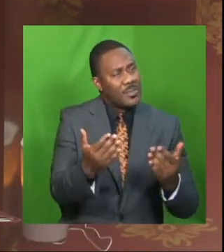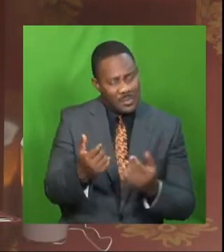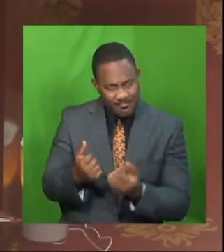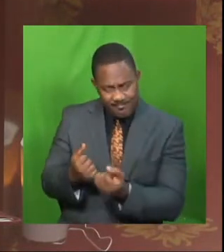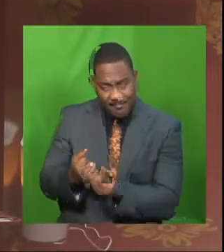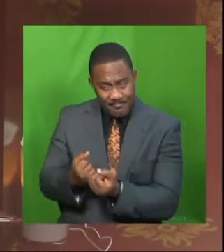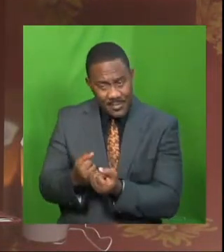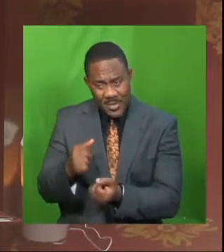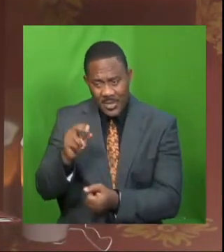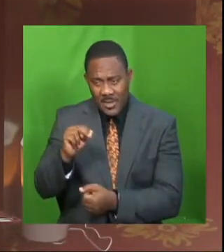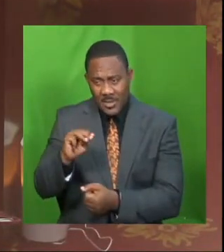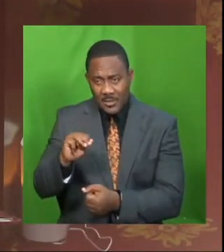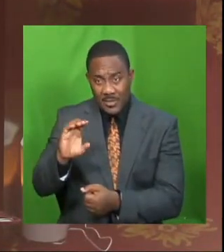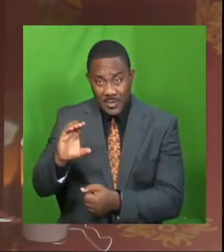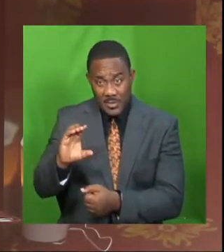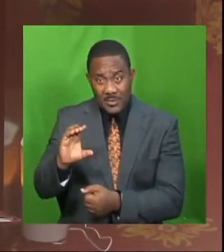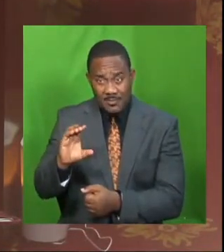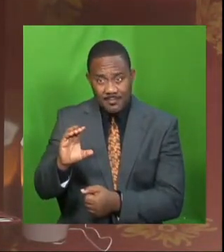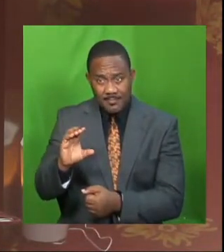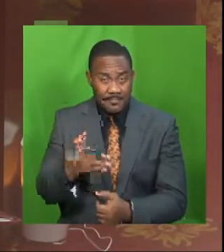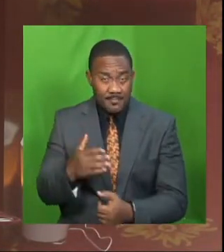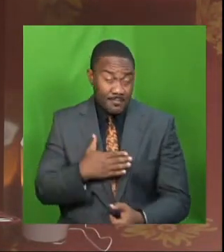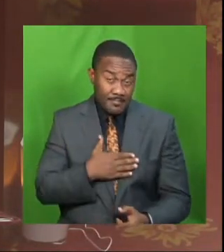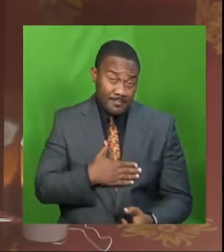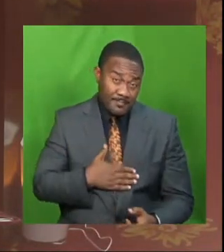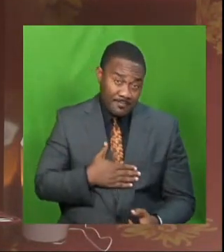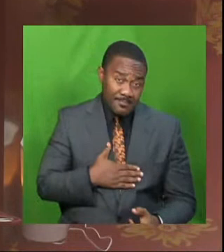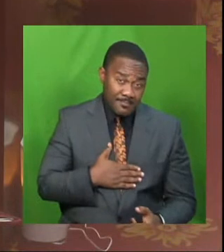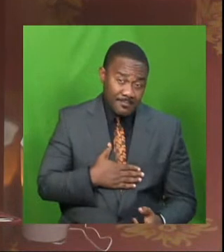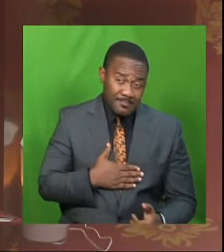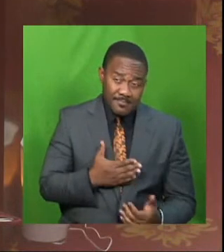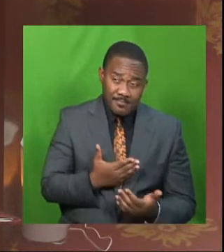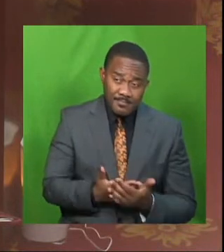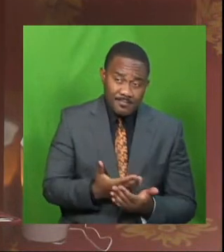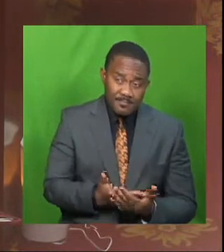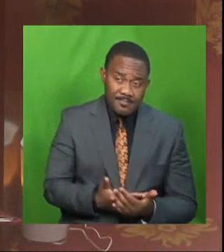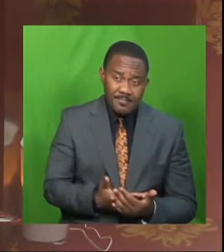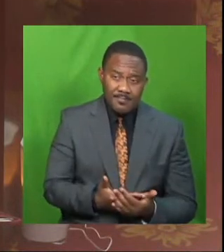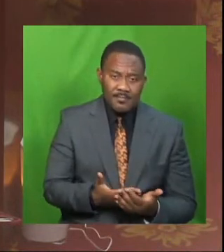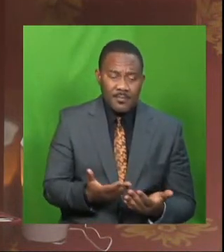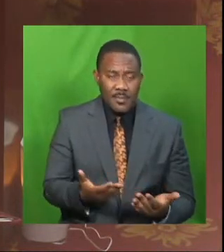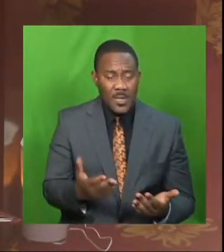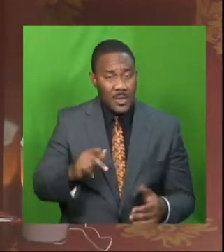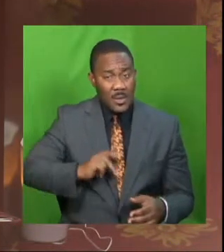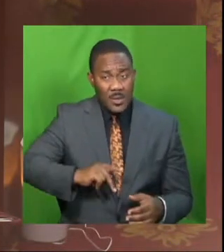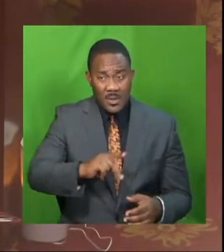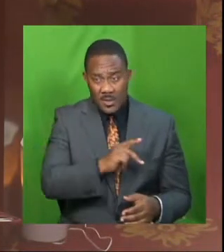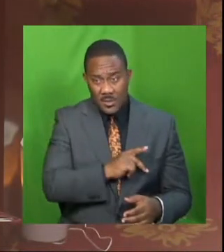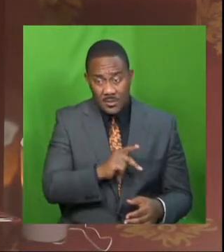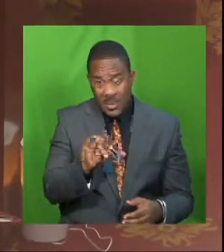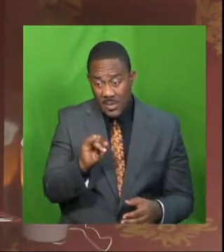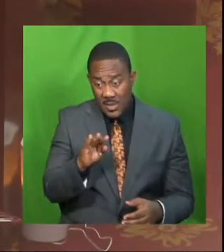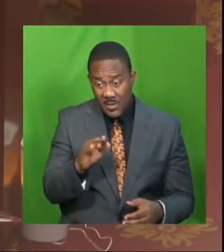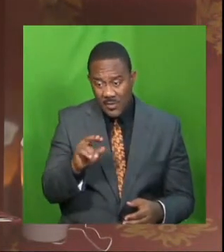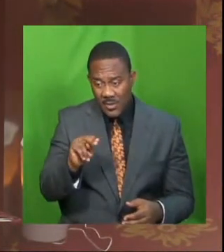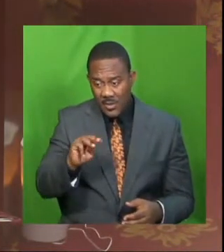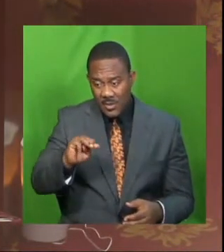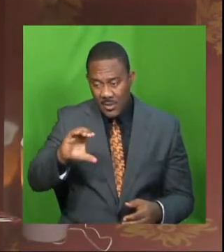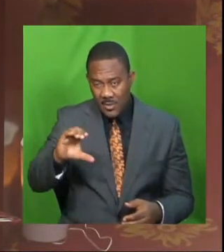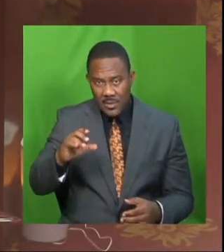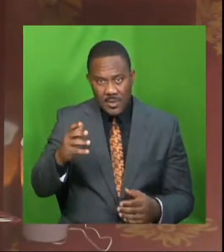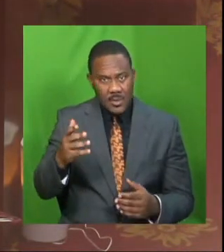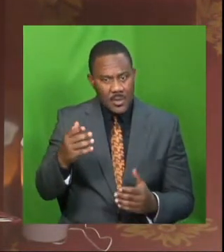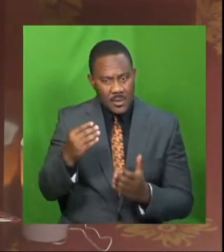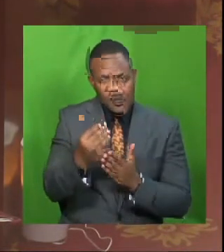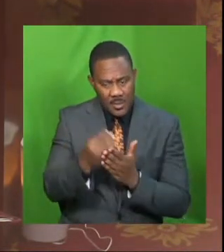support them. So, Mr. Speaker, may I take advantage of this opportunity to appeal to this House that when the National Media Commission's budget for the